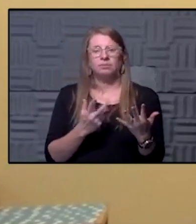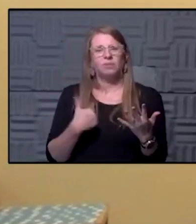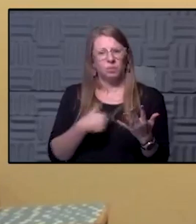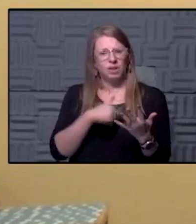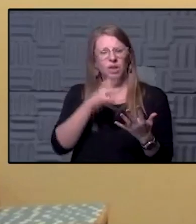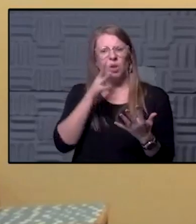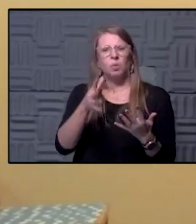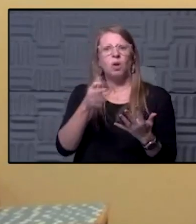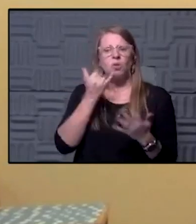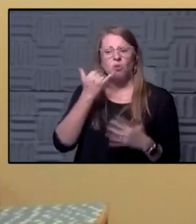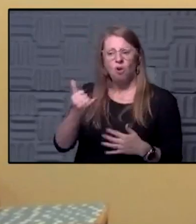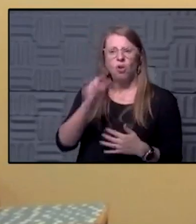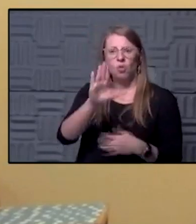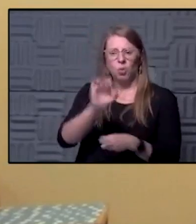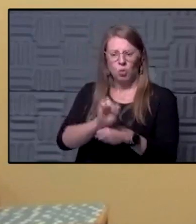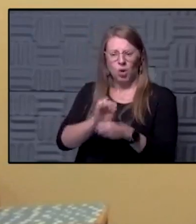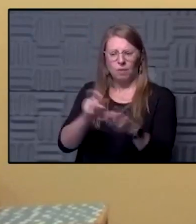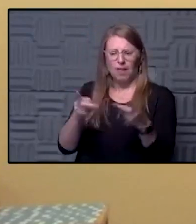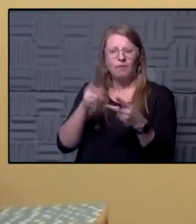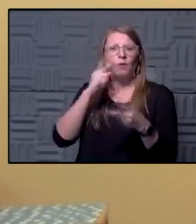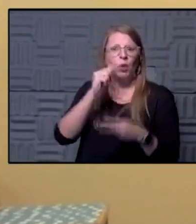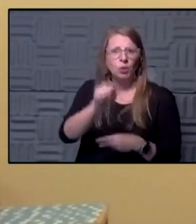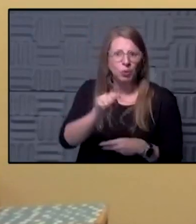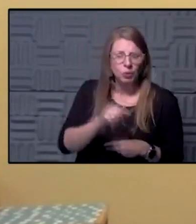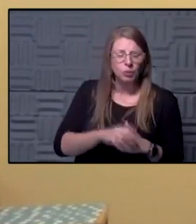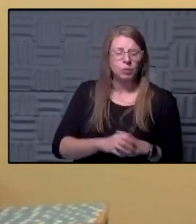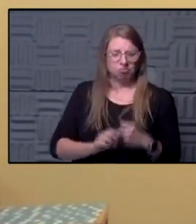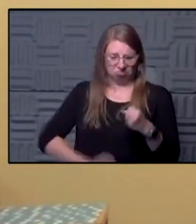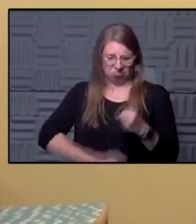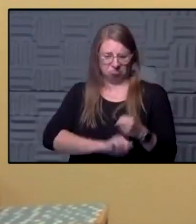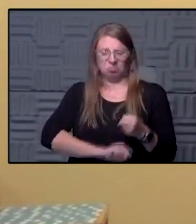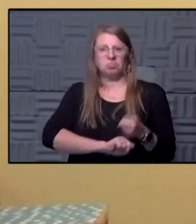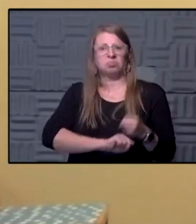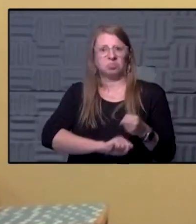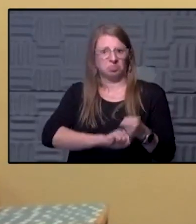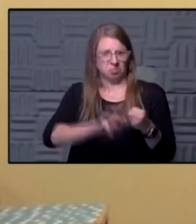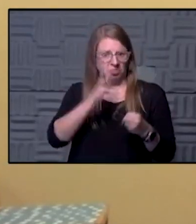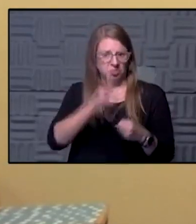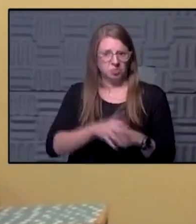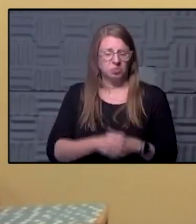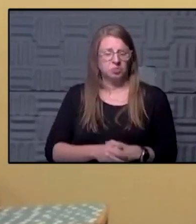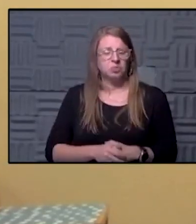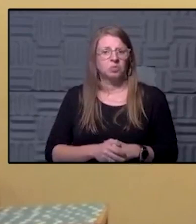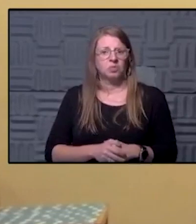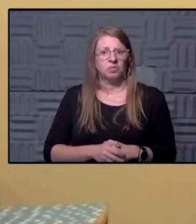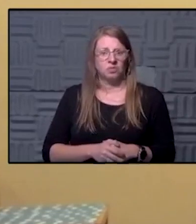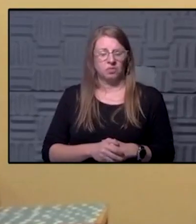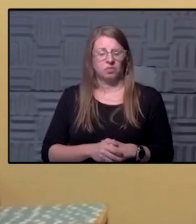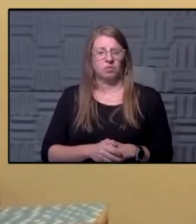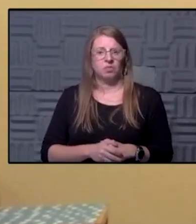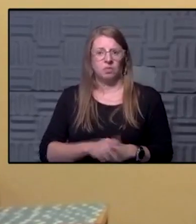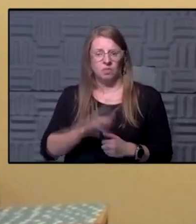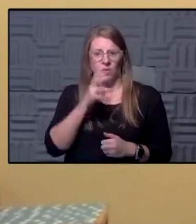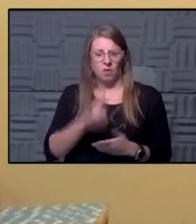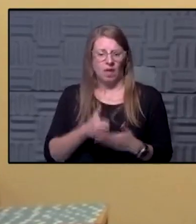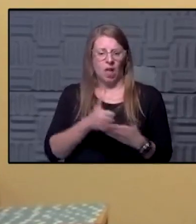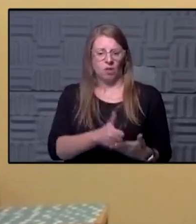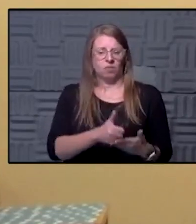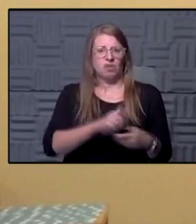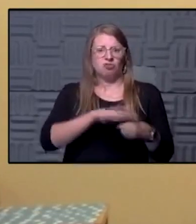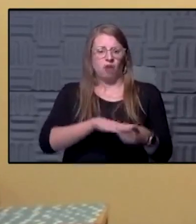will call your workplace for you. We will work hard to, help relieve you of that